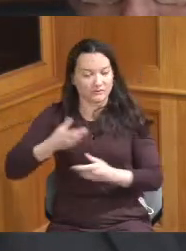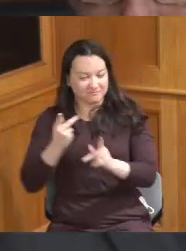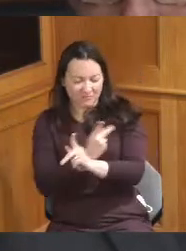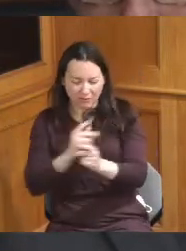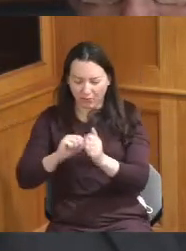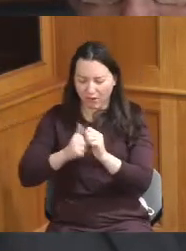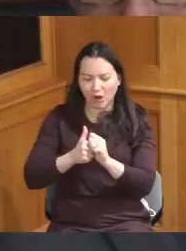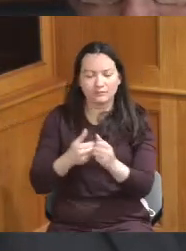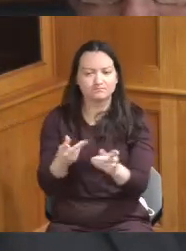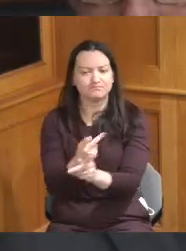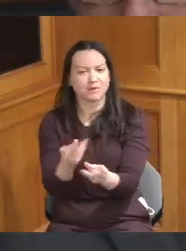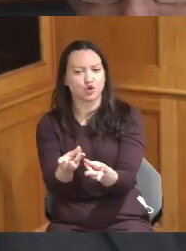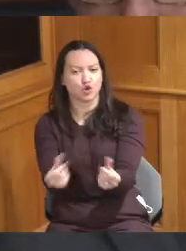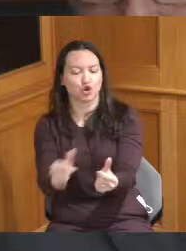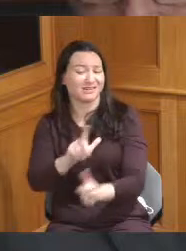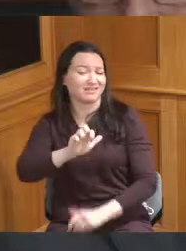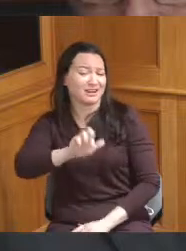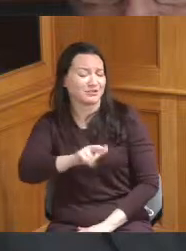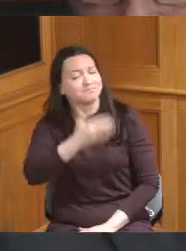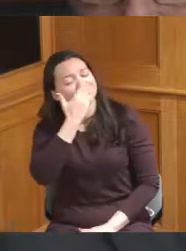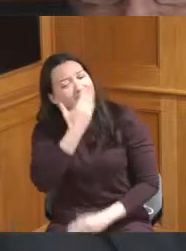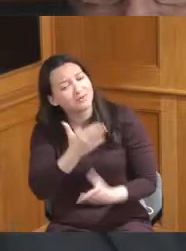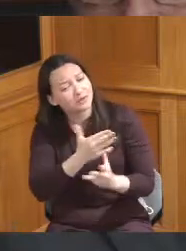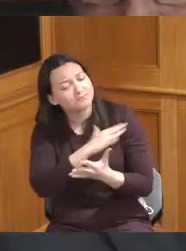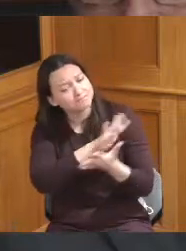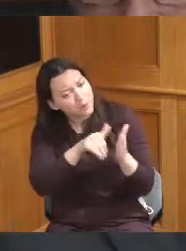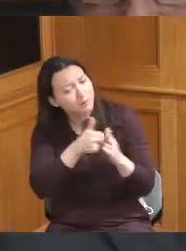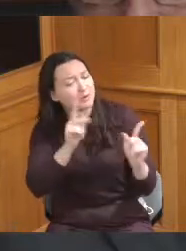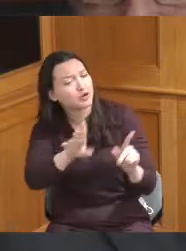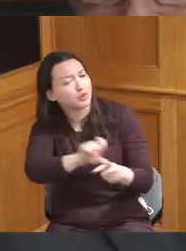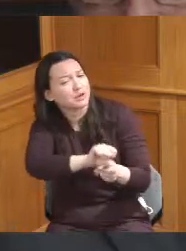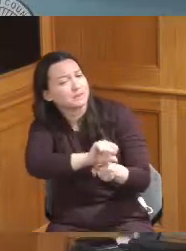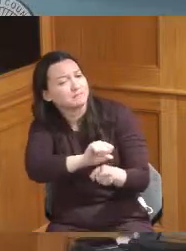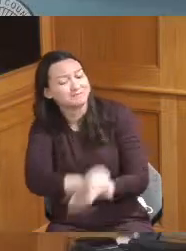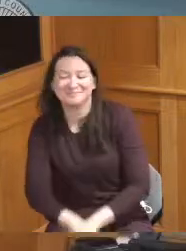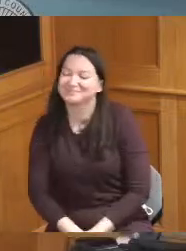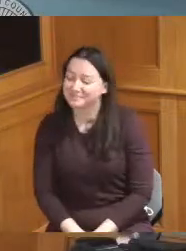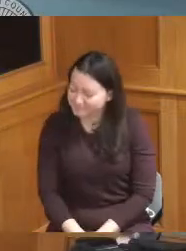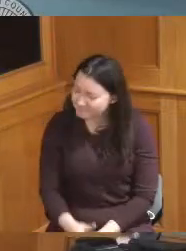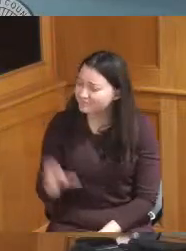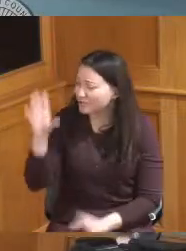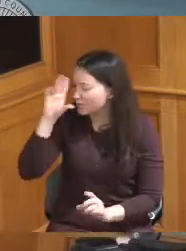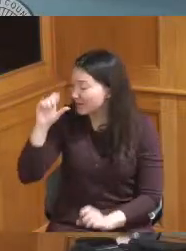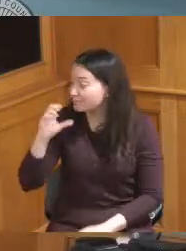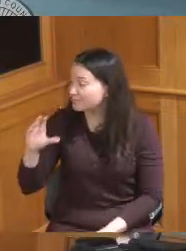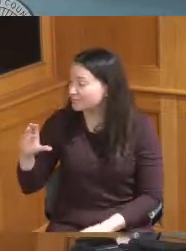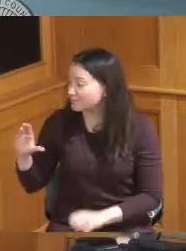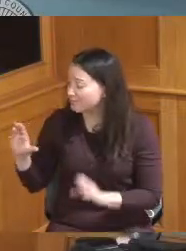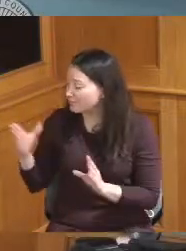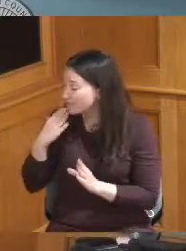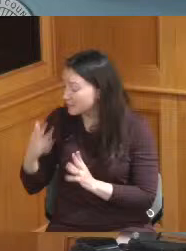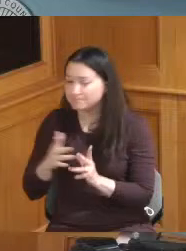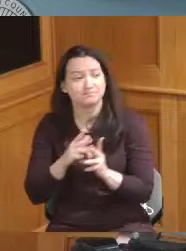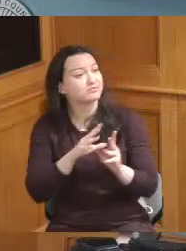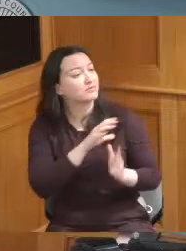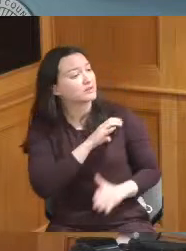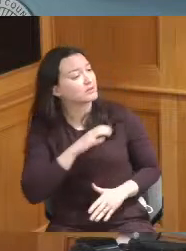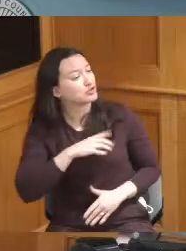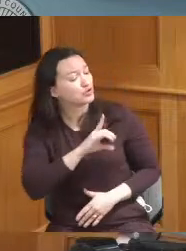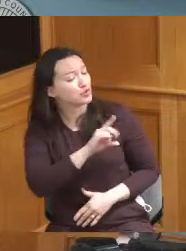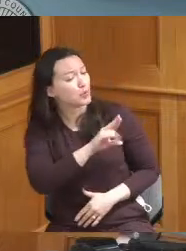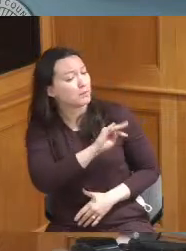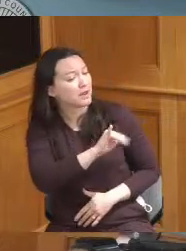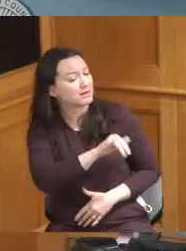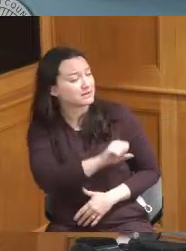to find the cure for cancer. So thanks to all of them for all their work. Thank you. Commissioner Dumas? Thank you. I just want to,